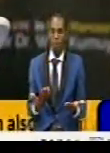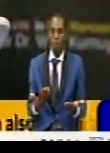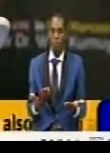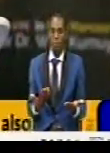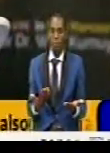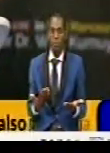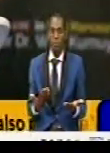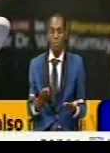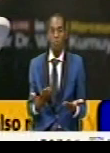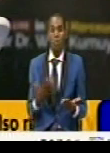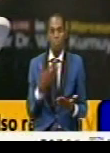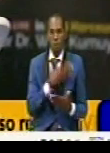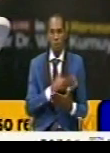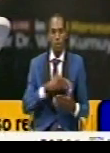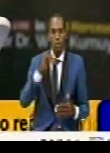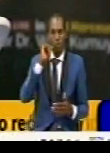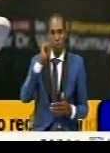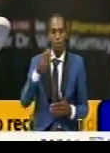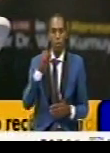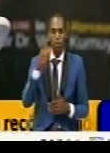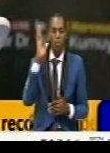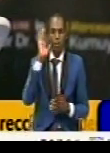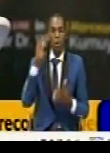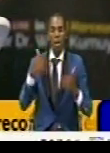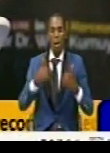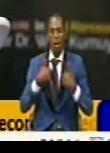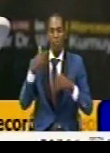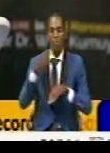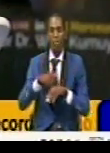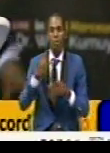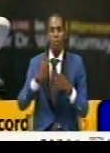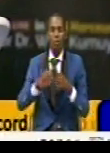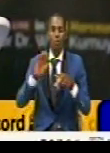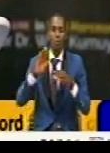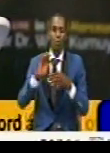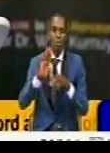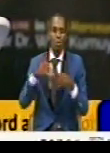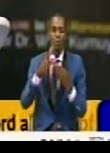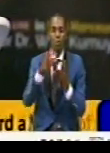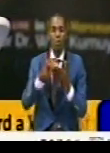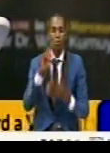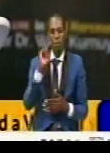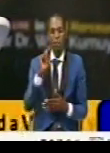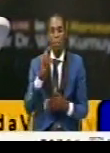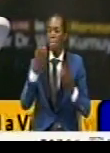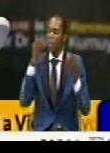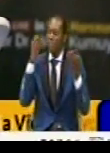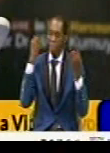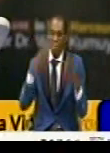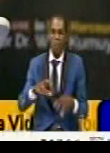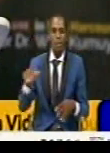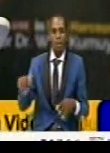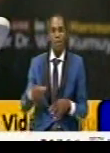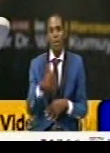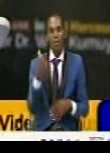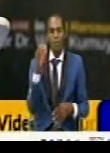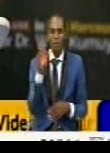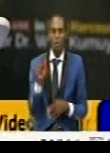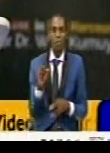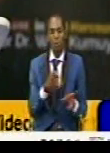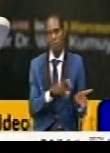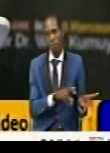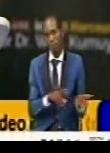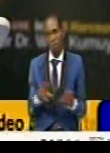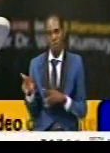to stop here so far. The rest of us, please. Tomorrow, we give you time to testify.